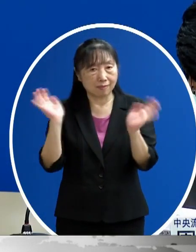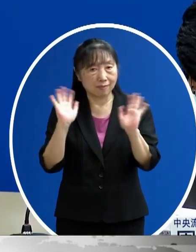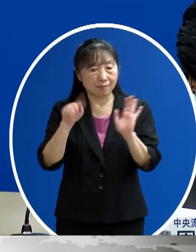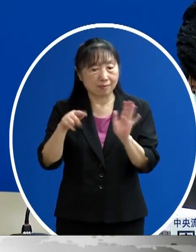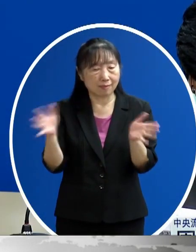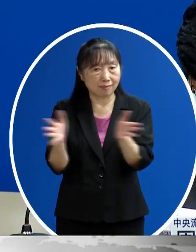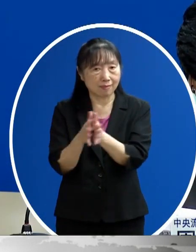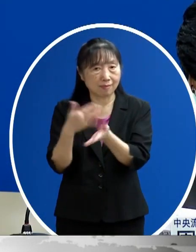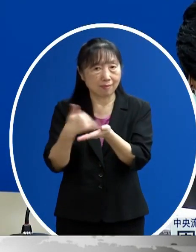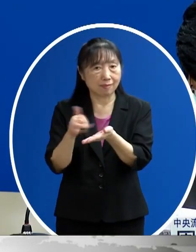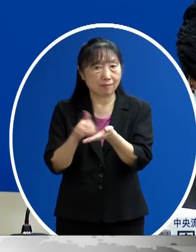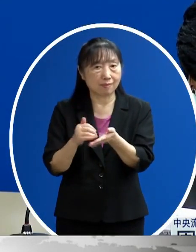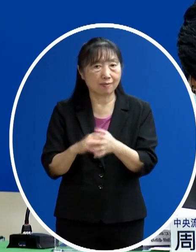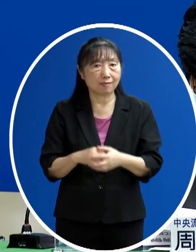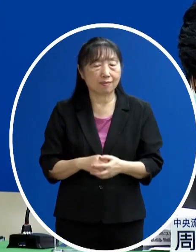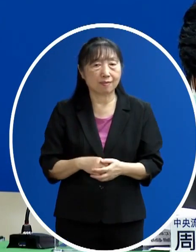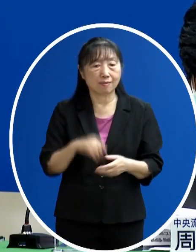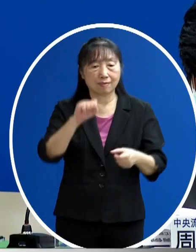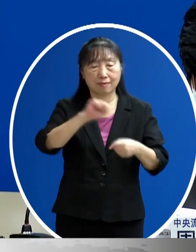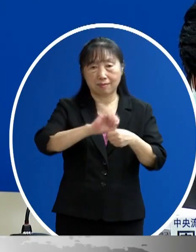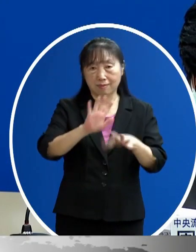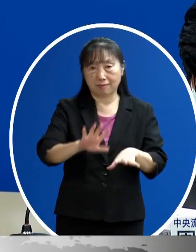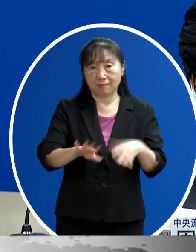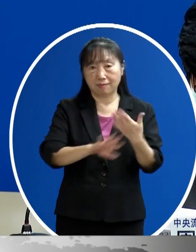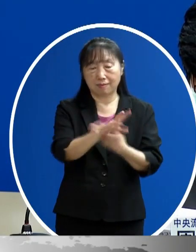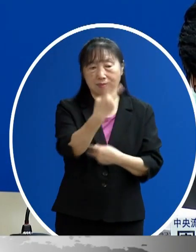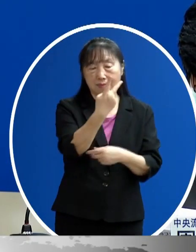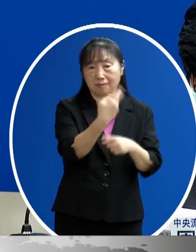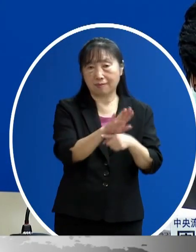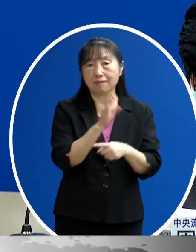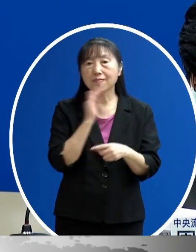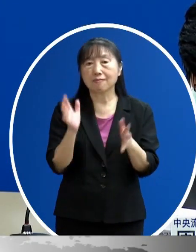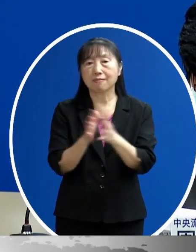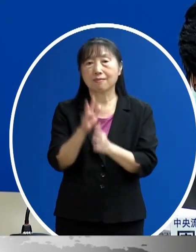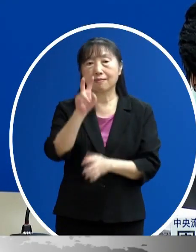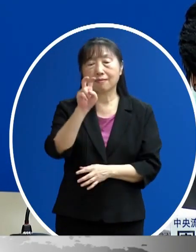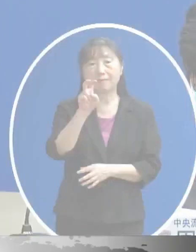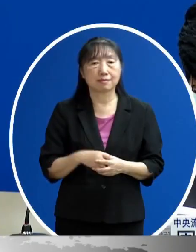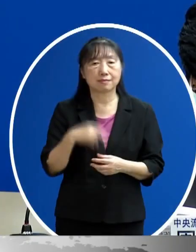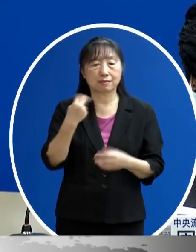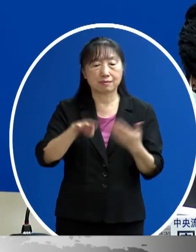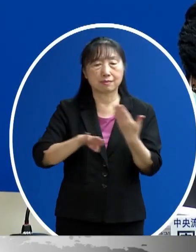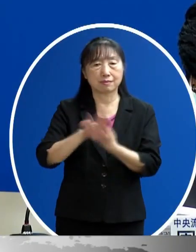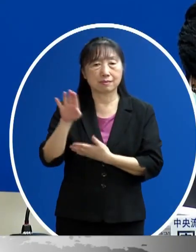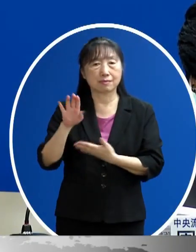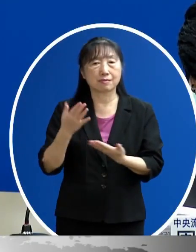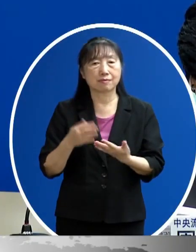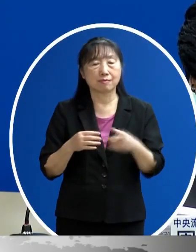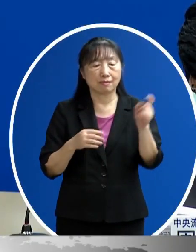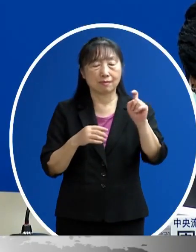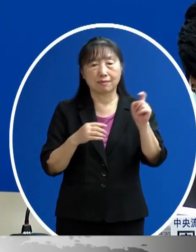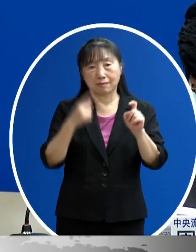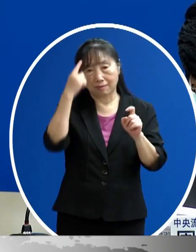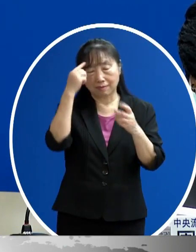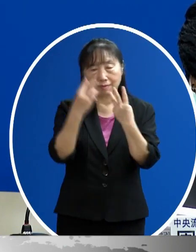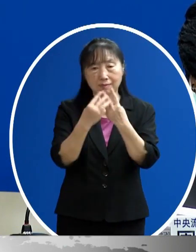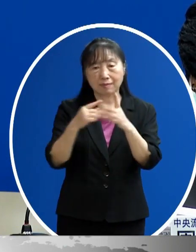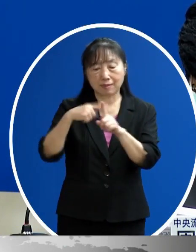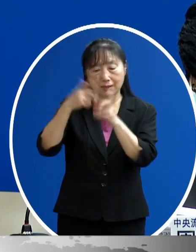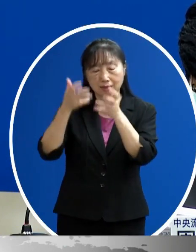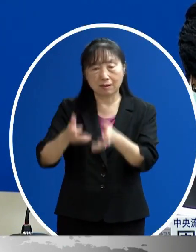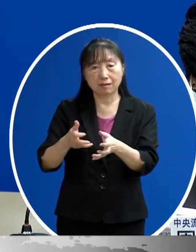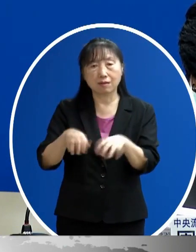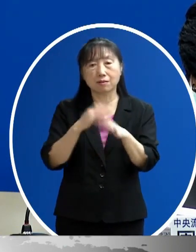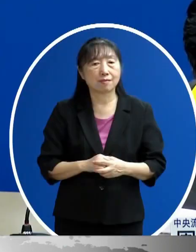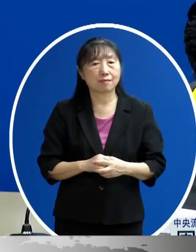symptoms. The total number of children who developed severe COVID has come to 29 cases. That includes the 2